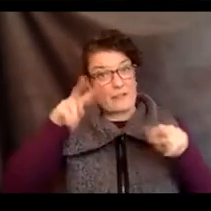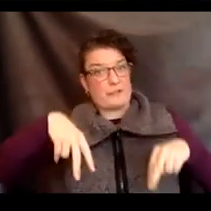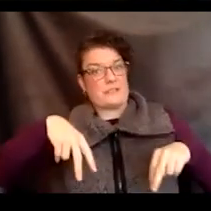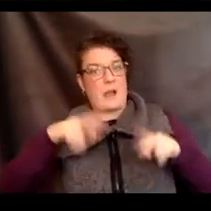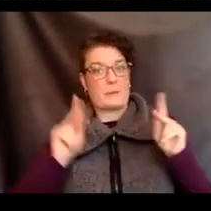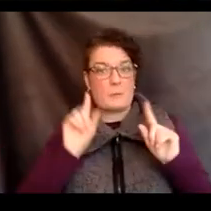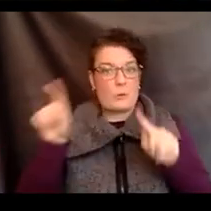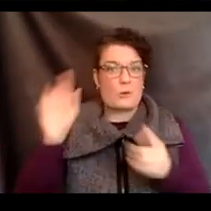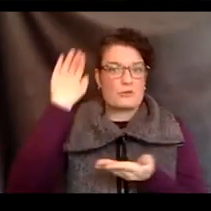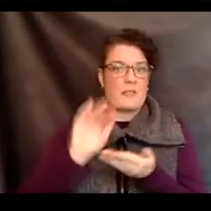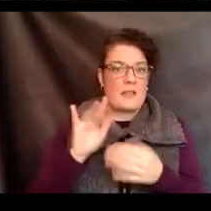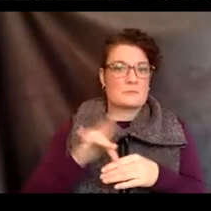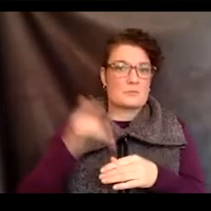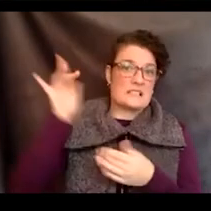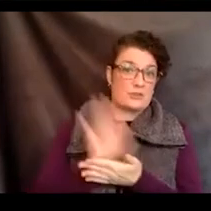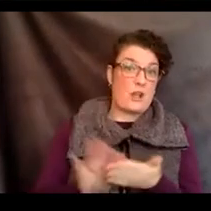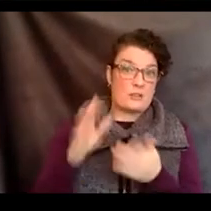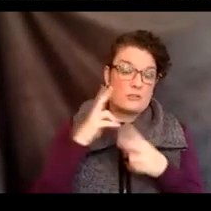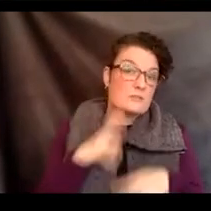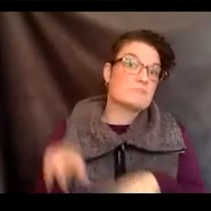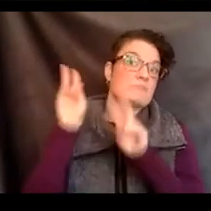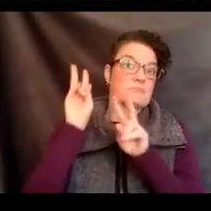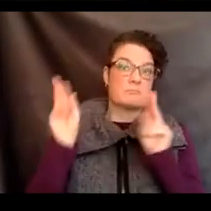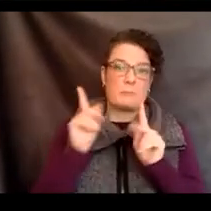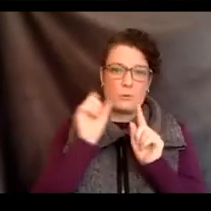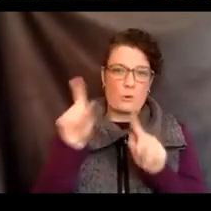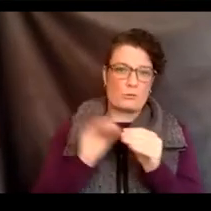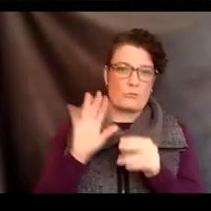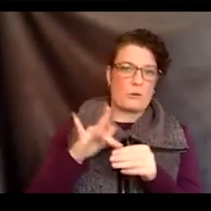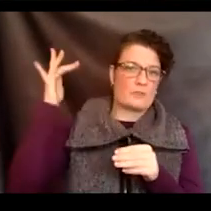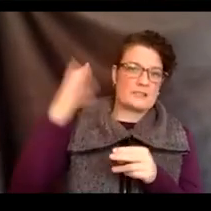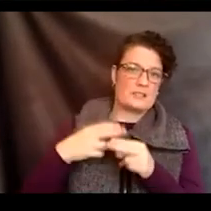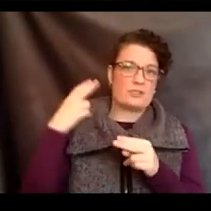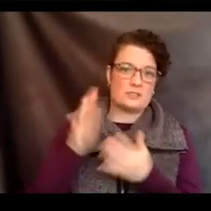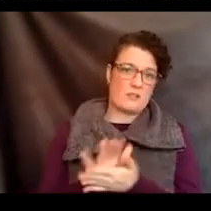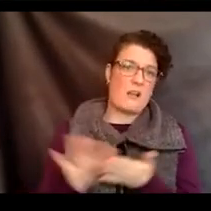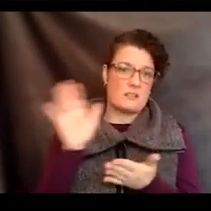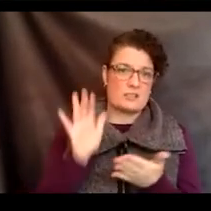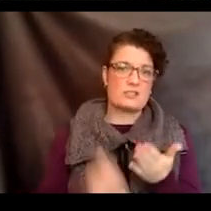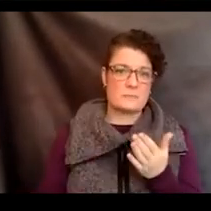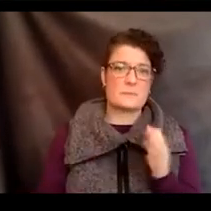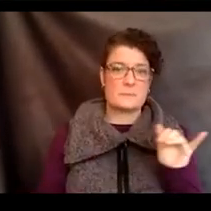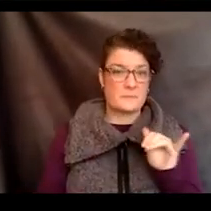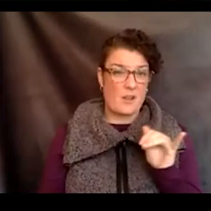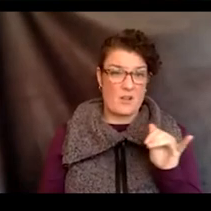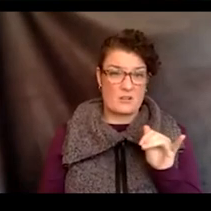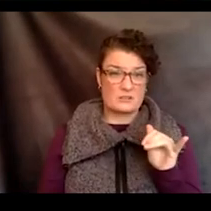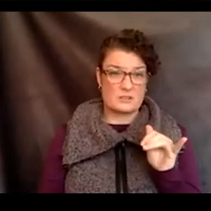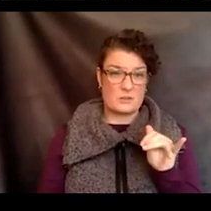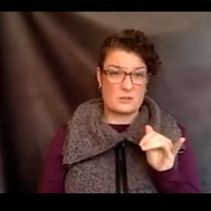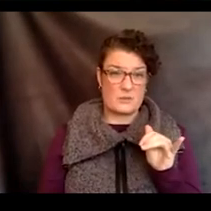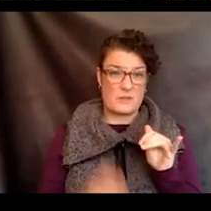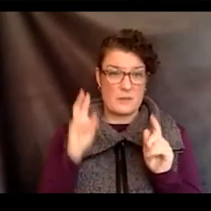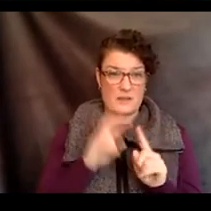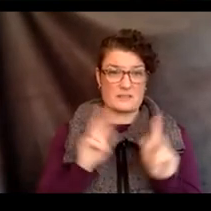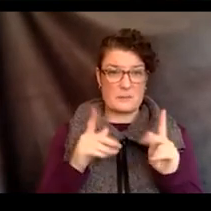less prestigious college, and they idolize people that go to the more prestigious college. And also the mindset people have for